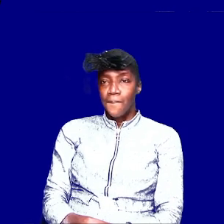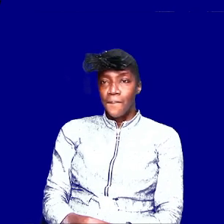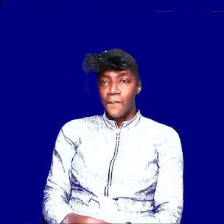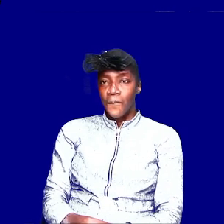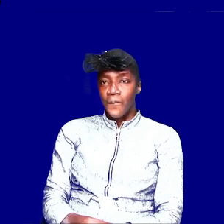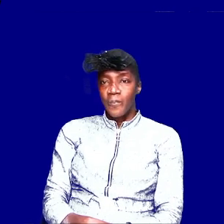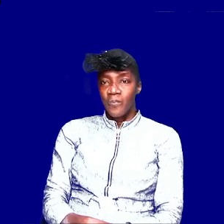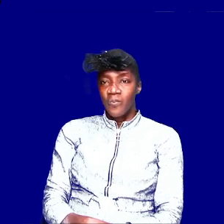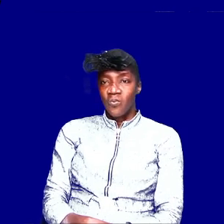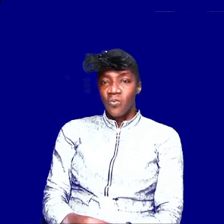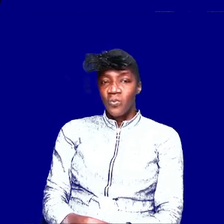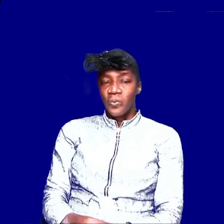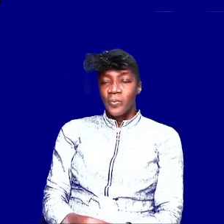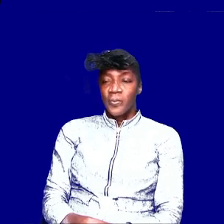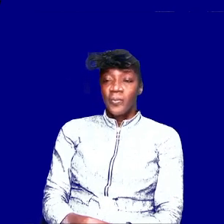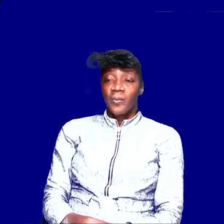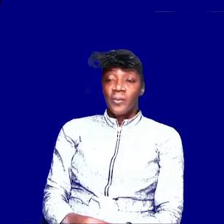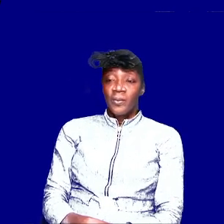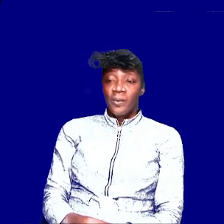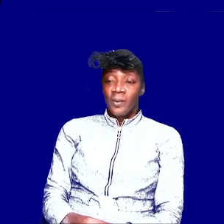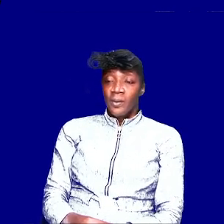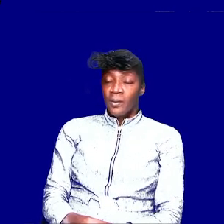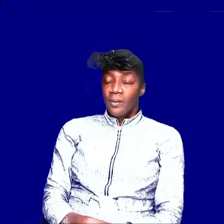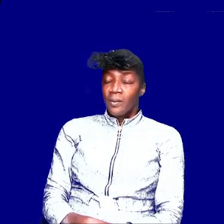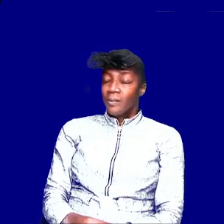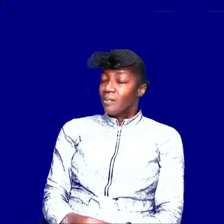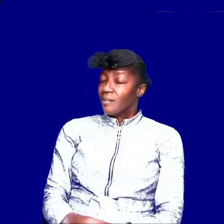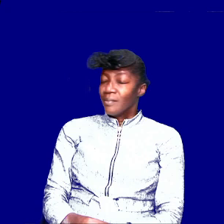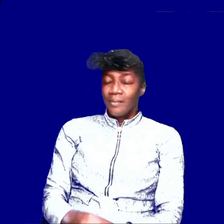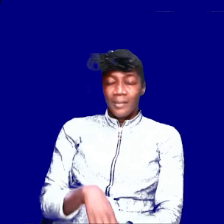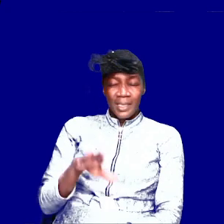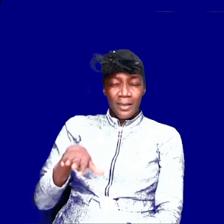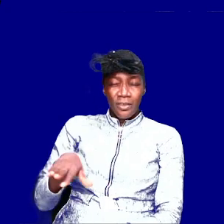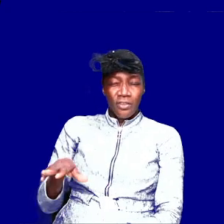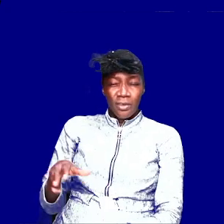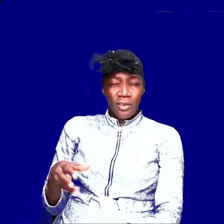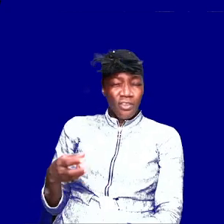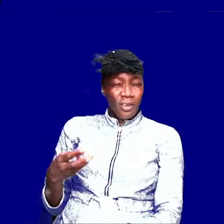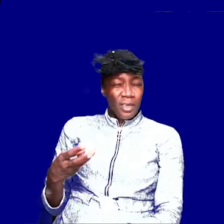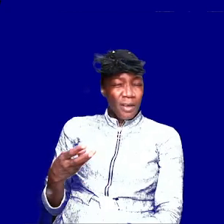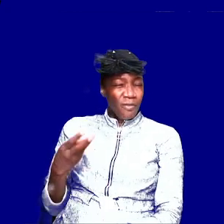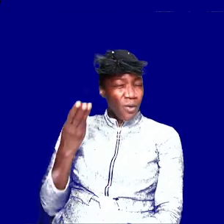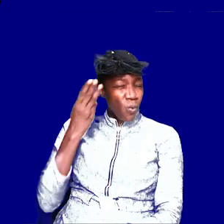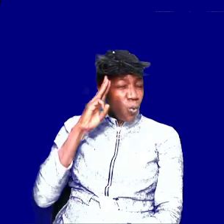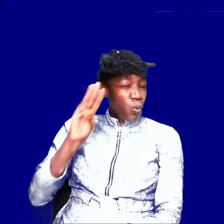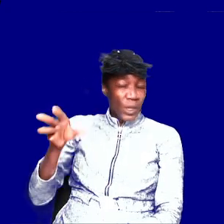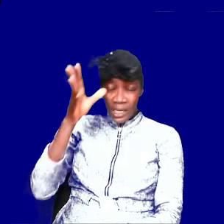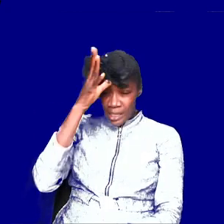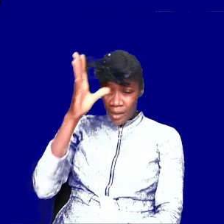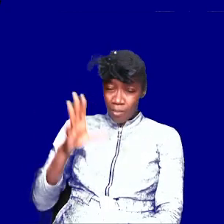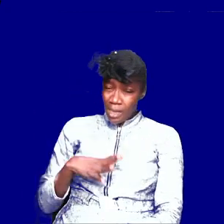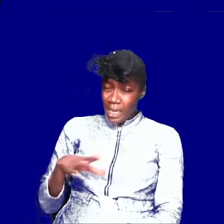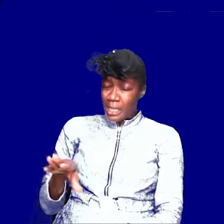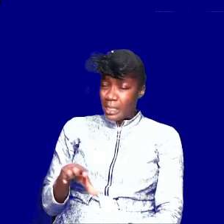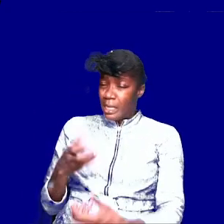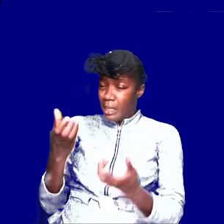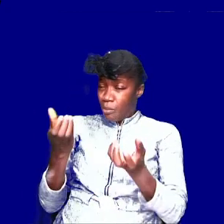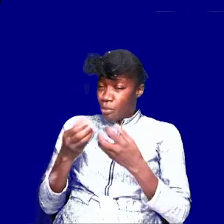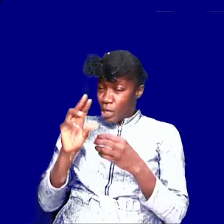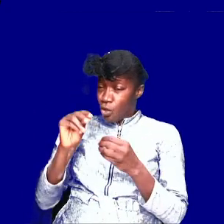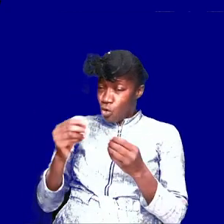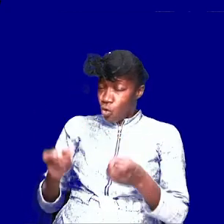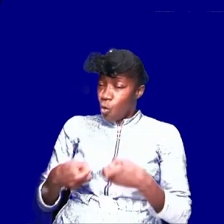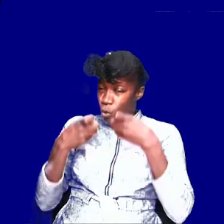The man exercised mercy. The children of Belial disrespected him, you know. They brought him no gifts.